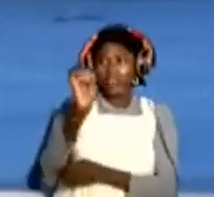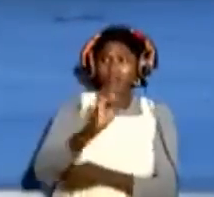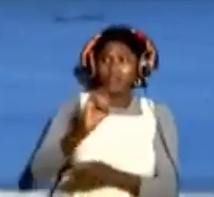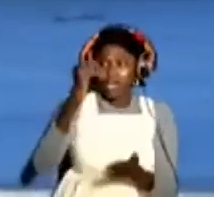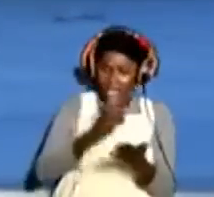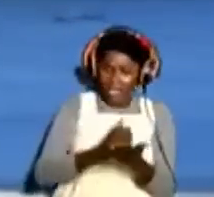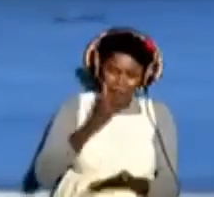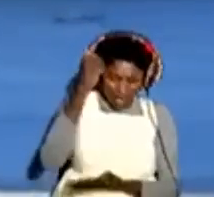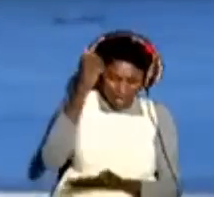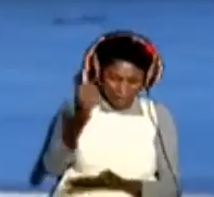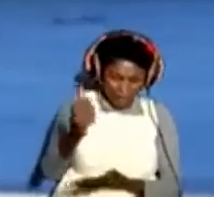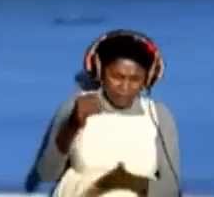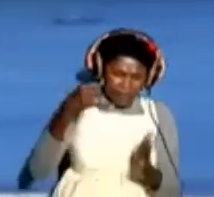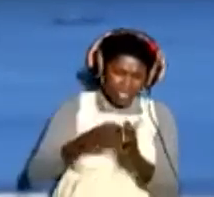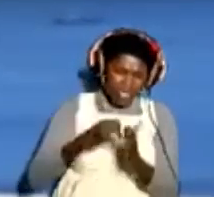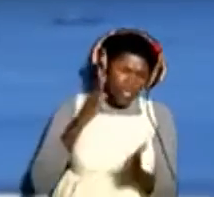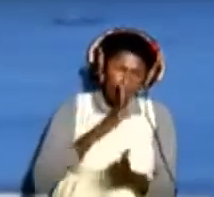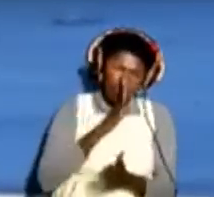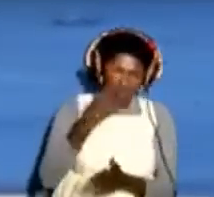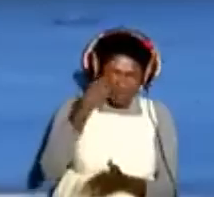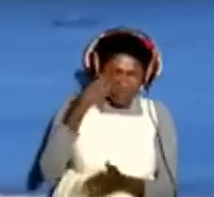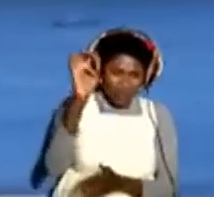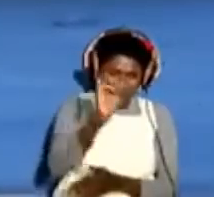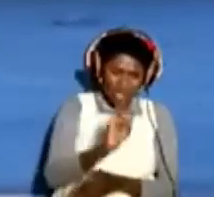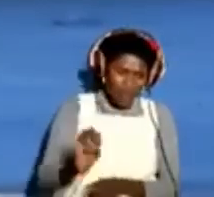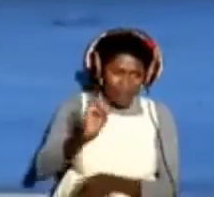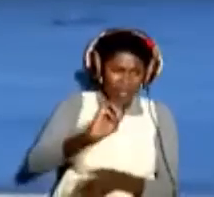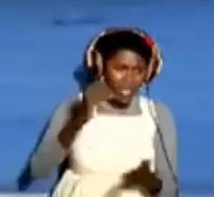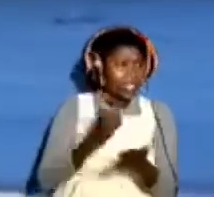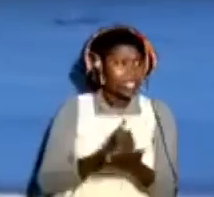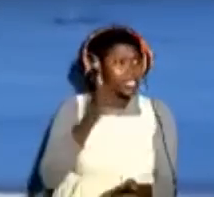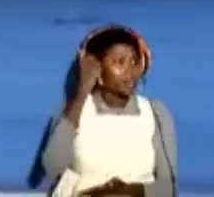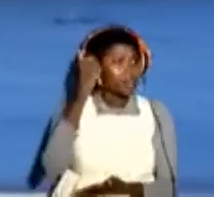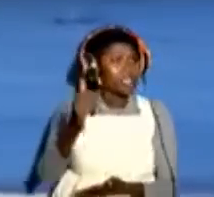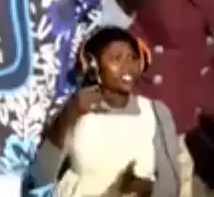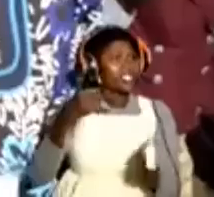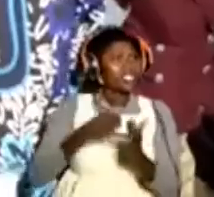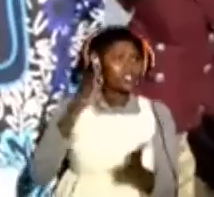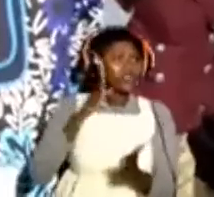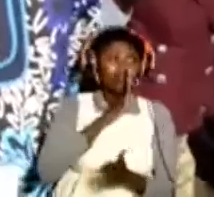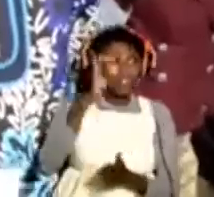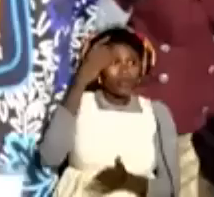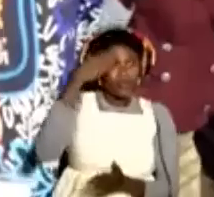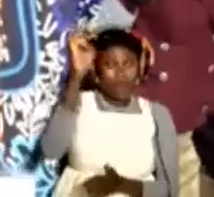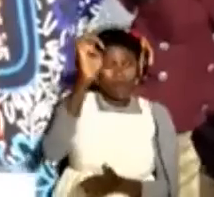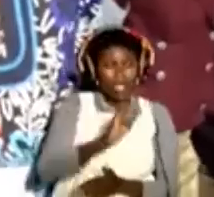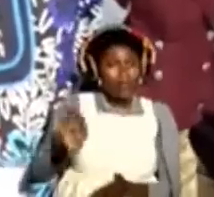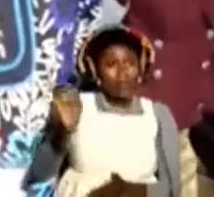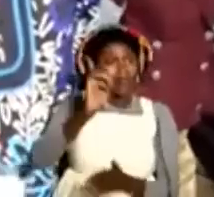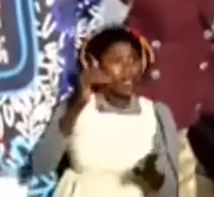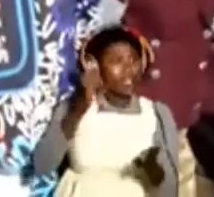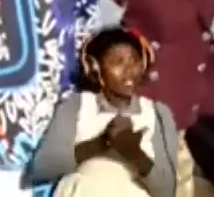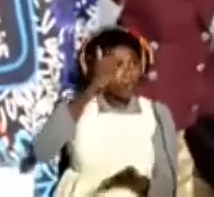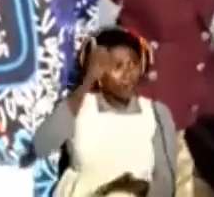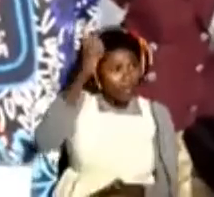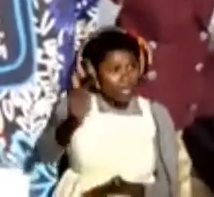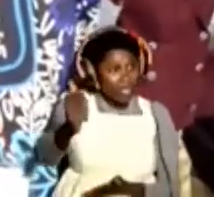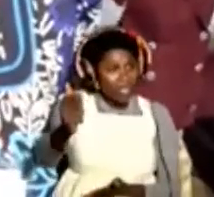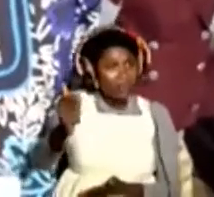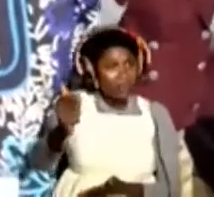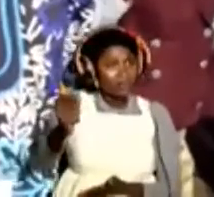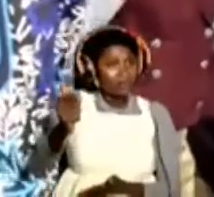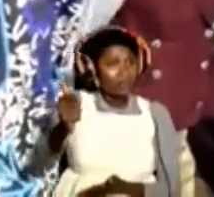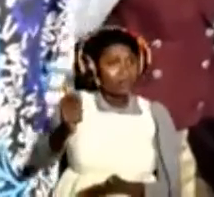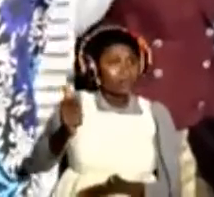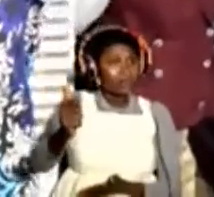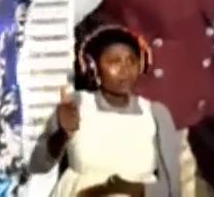Amen. It shall be forever. Amen. It shall be forever. Amen. Until